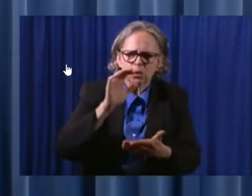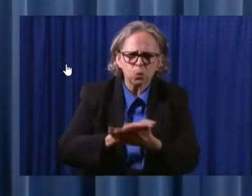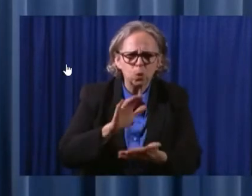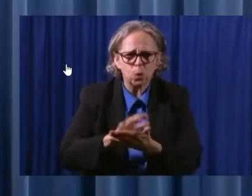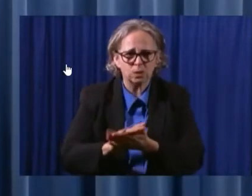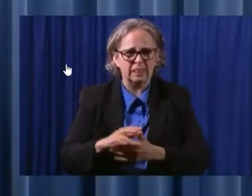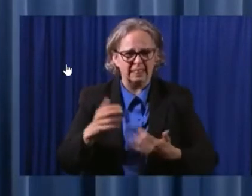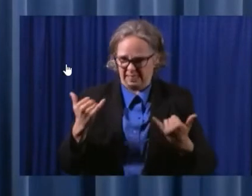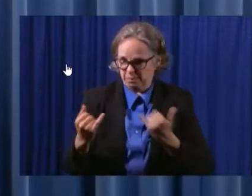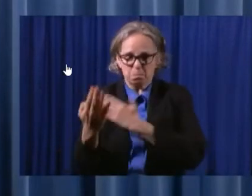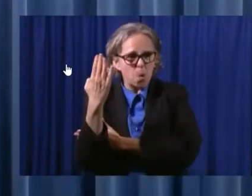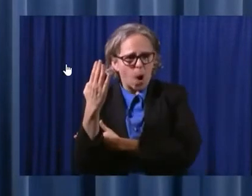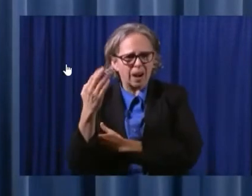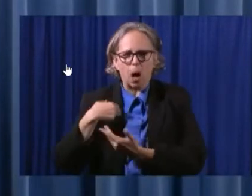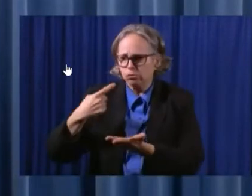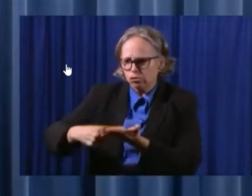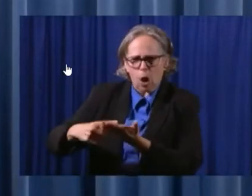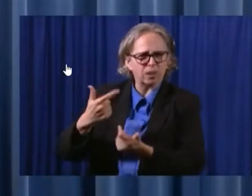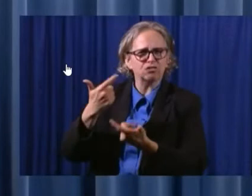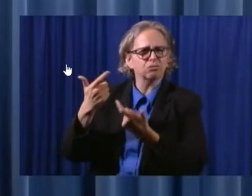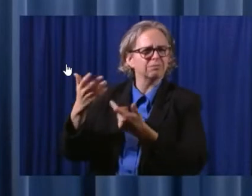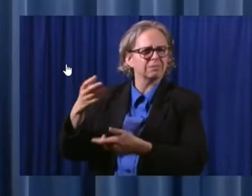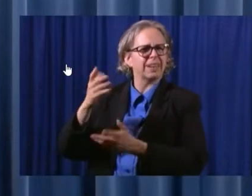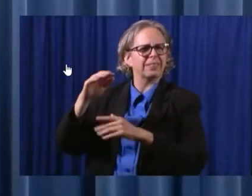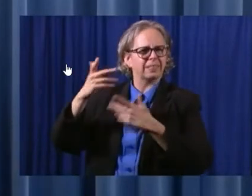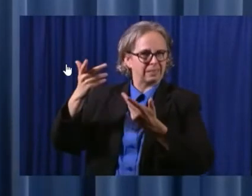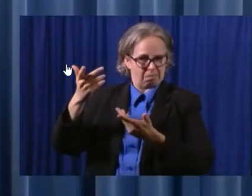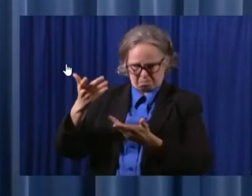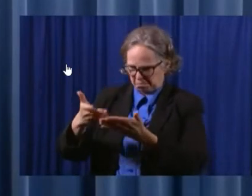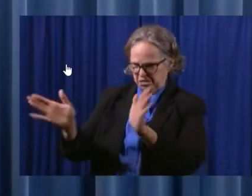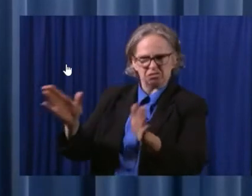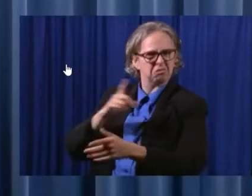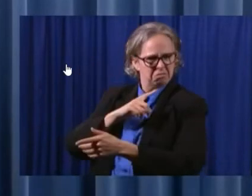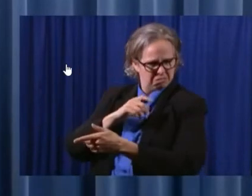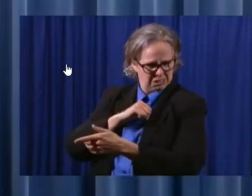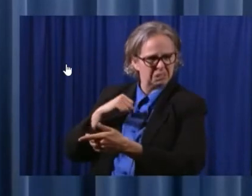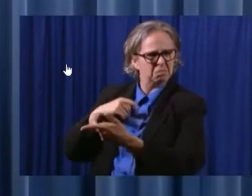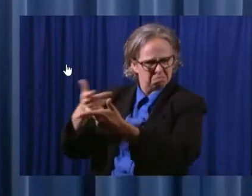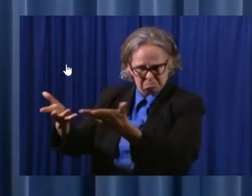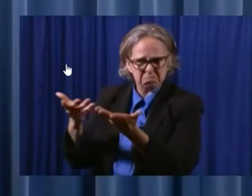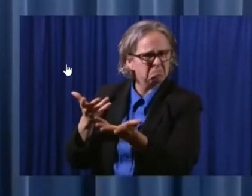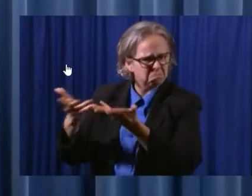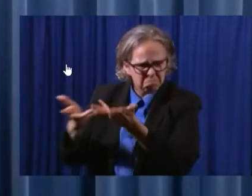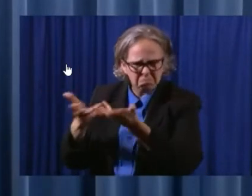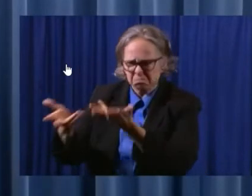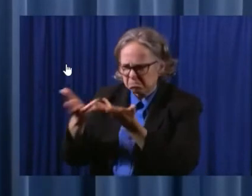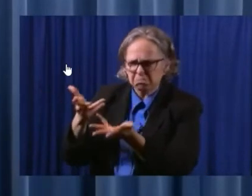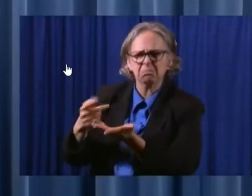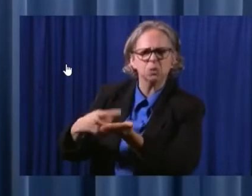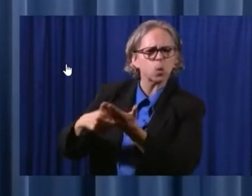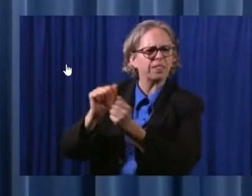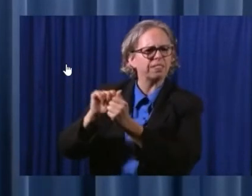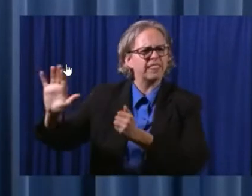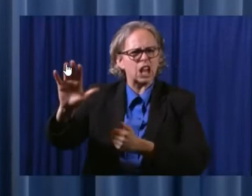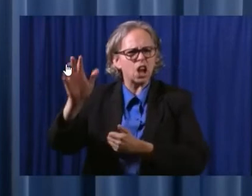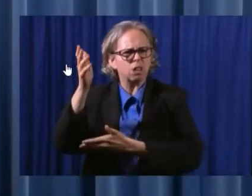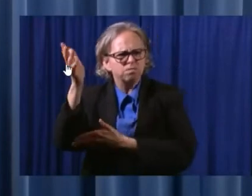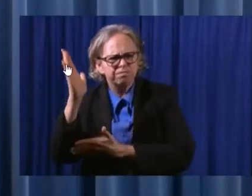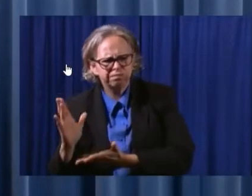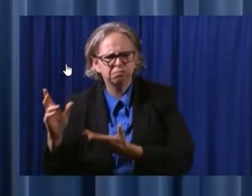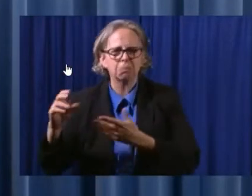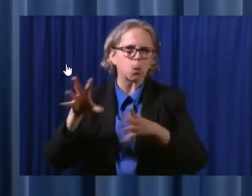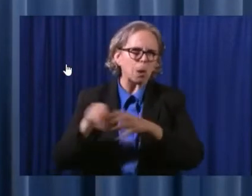and those conversations are going to go on with the minority leaders as well. And again, we hope within a week